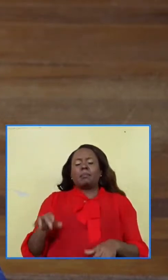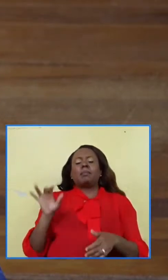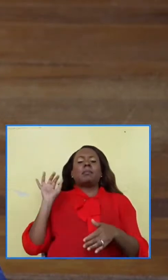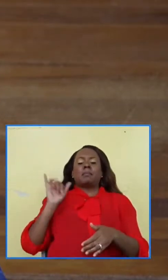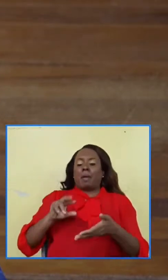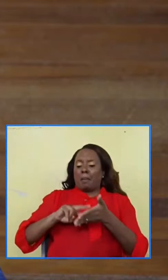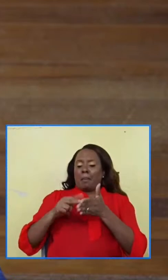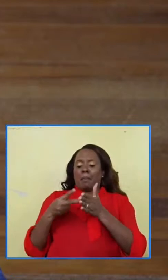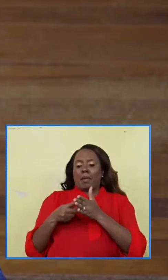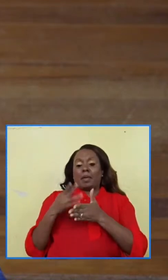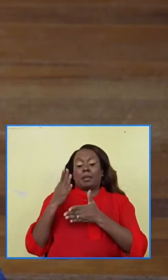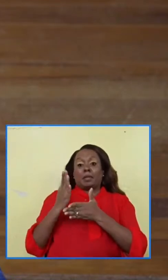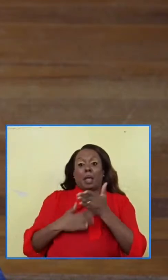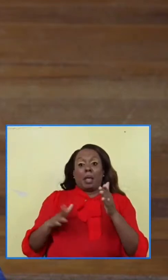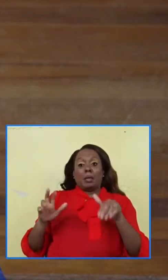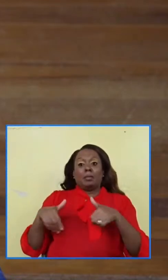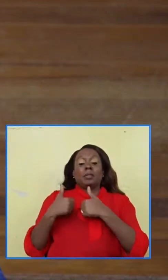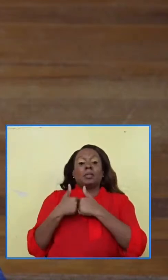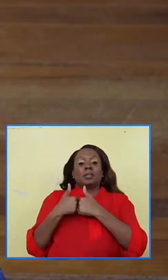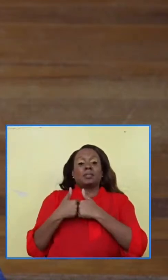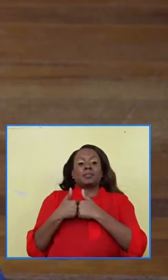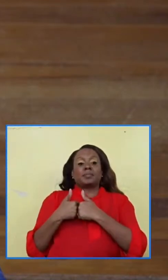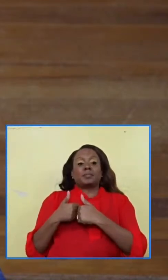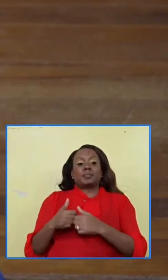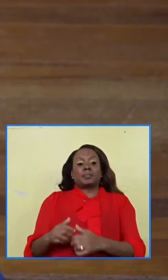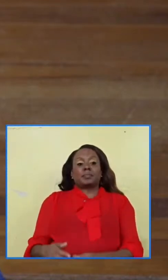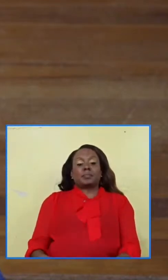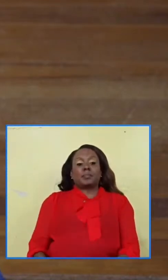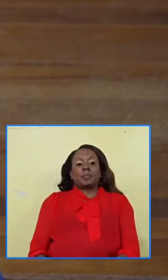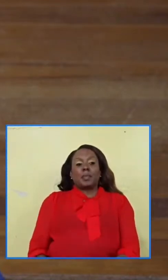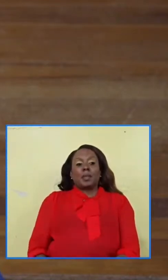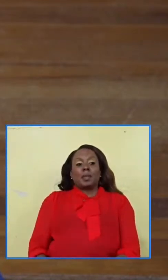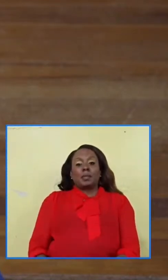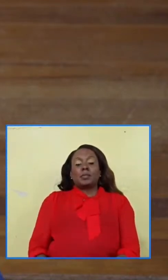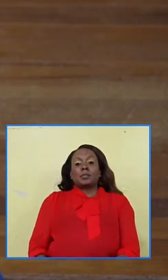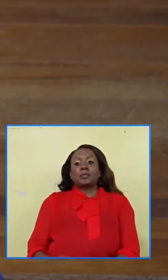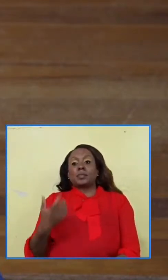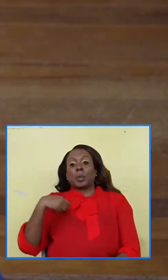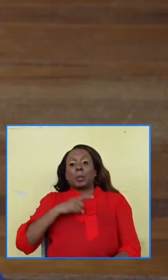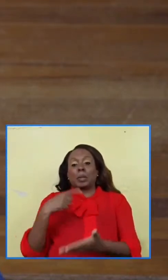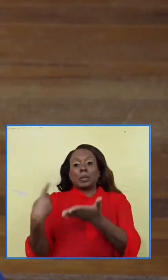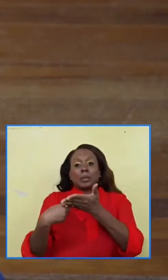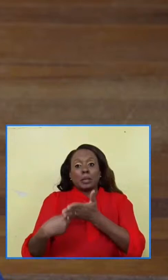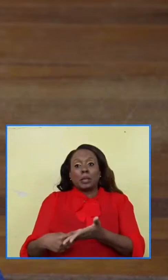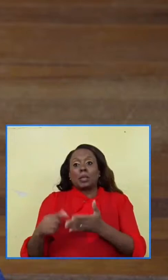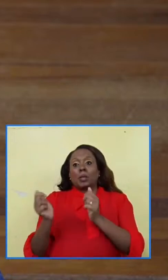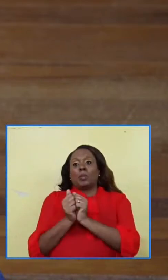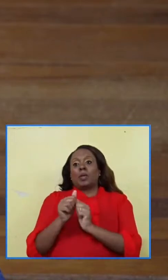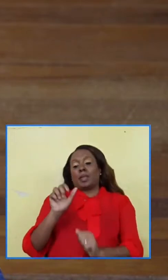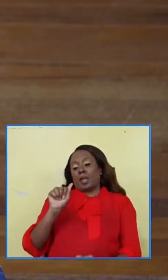challenges. And so we are in discussions with the Auditor General to revert to